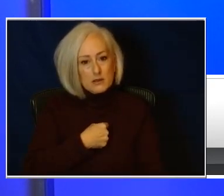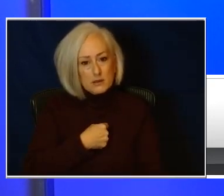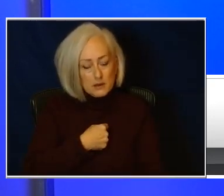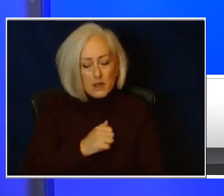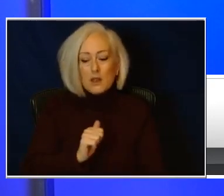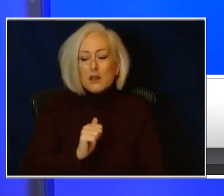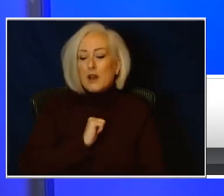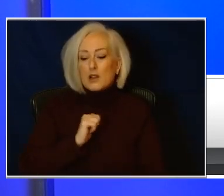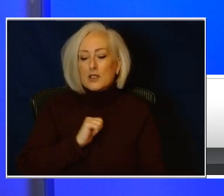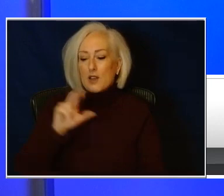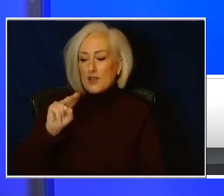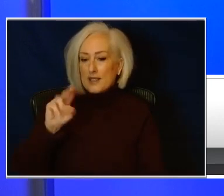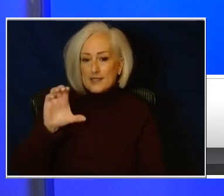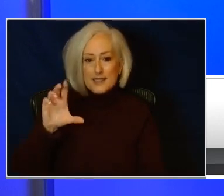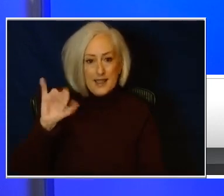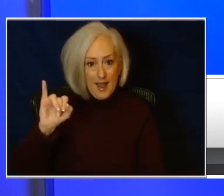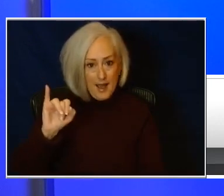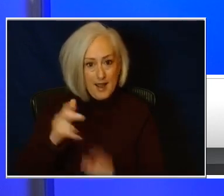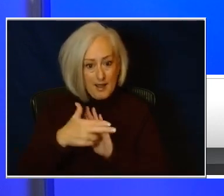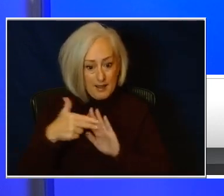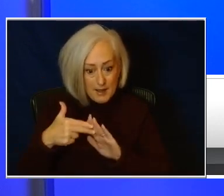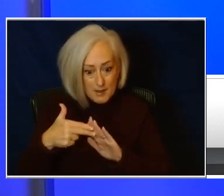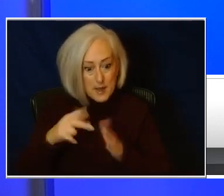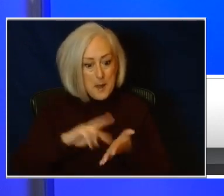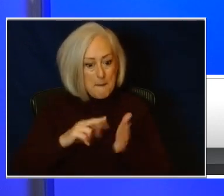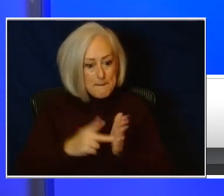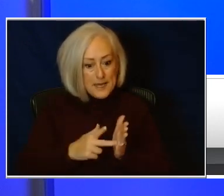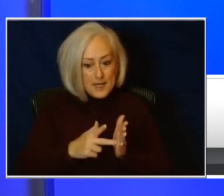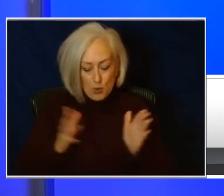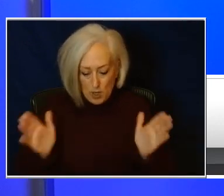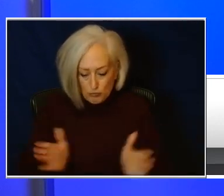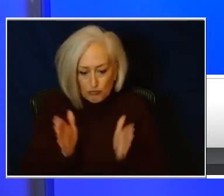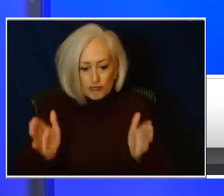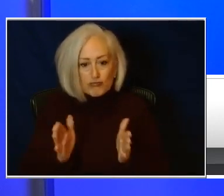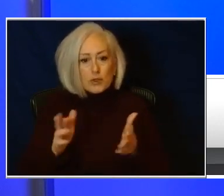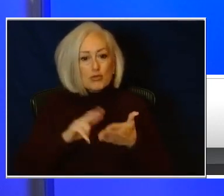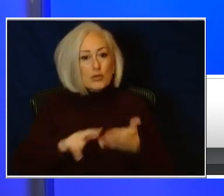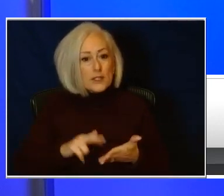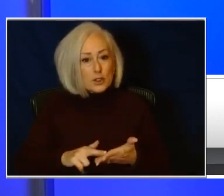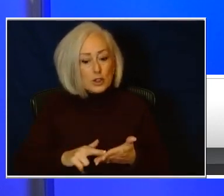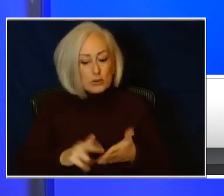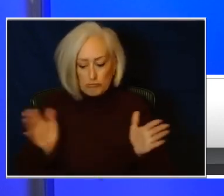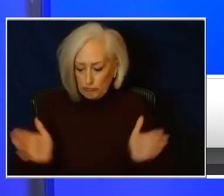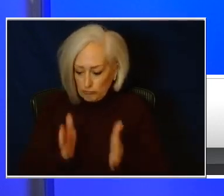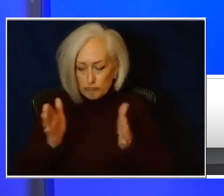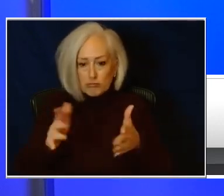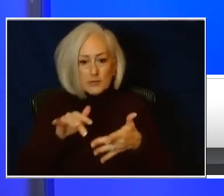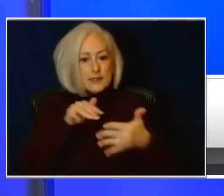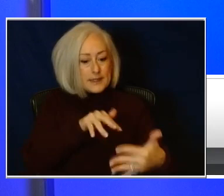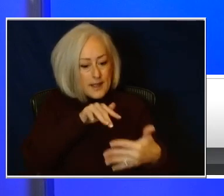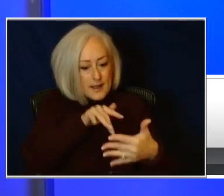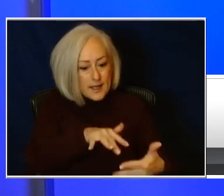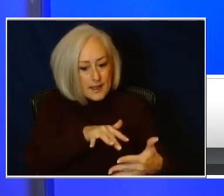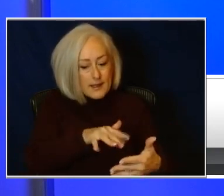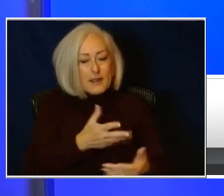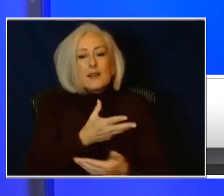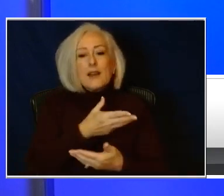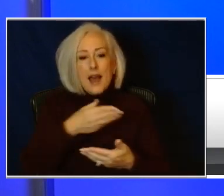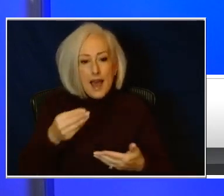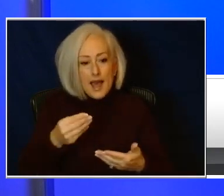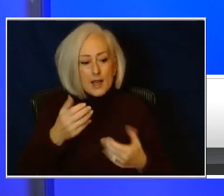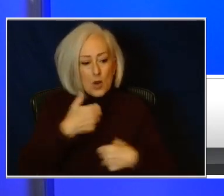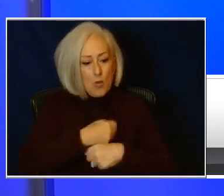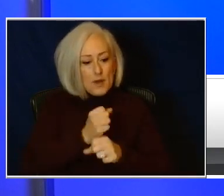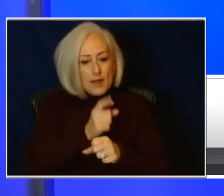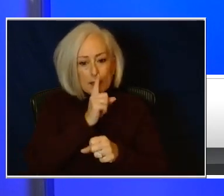cancer center, not only are we pushing research, pushing clinical trials, but we also need to make sure that we are serving the patients